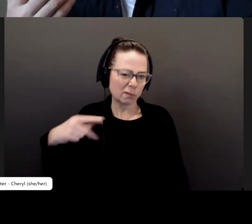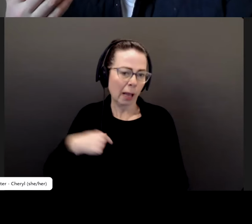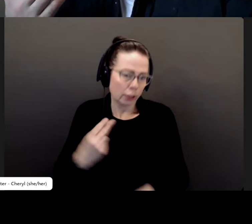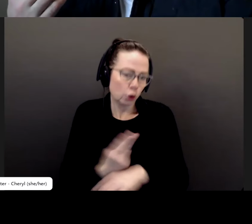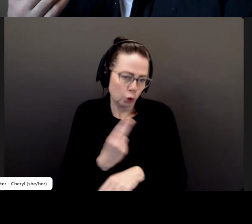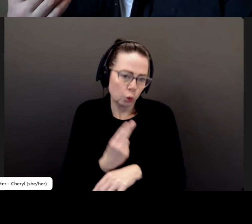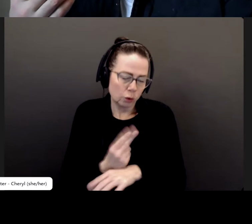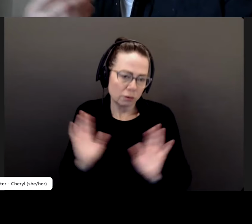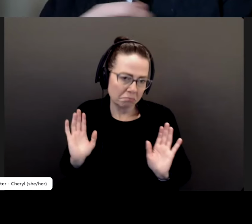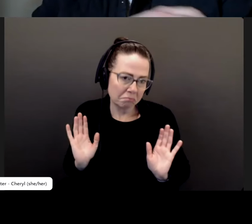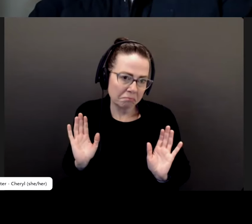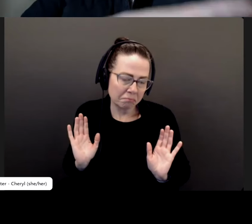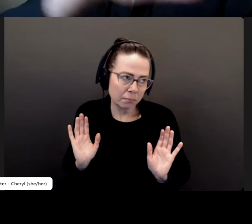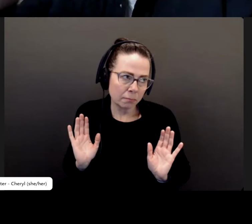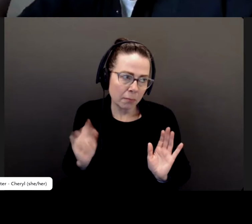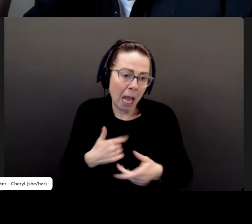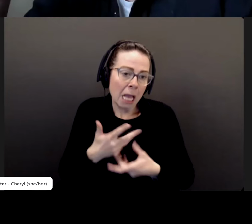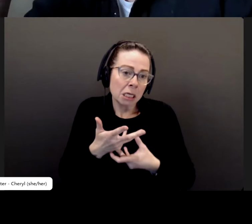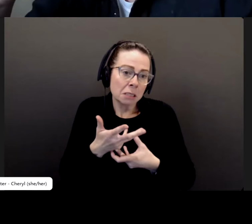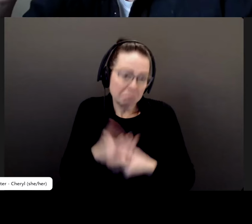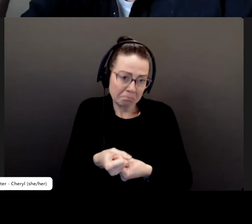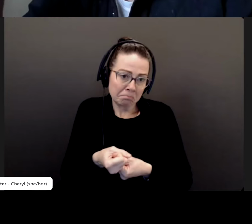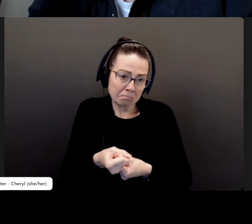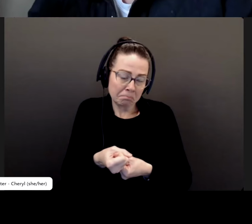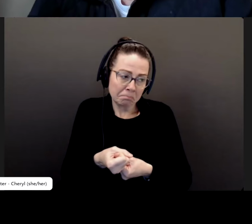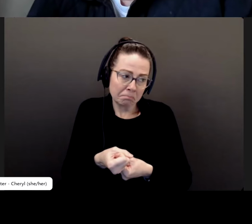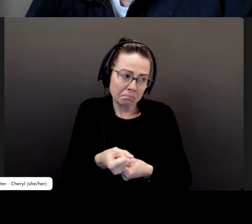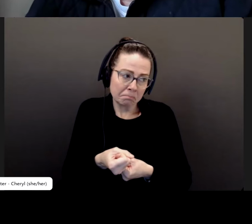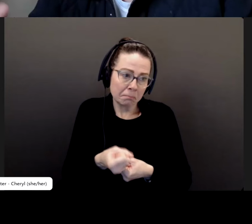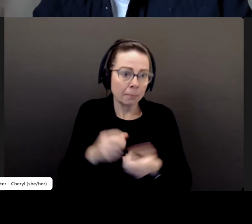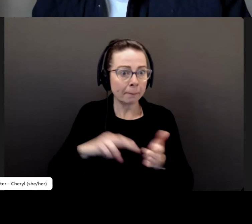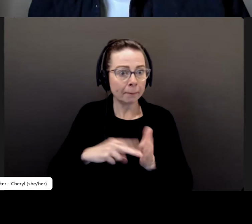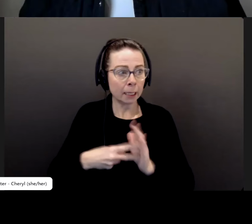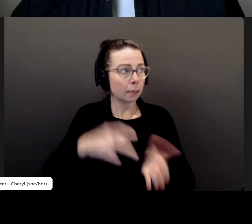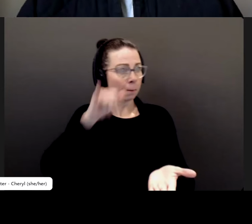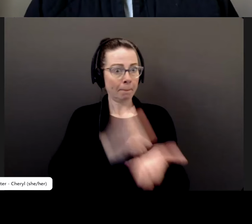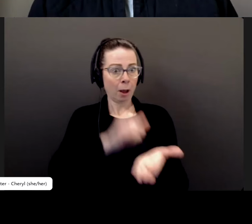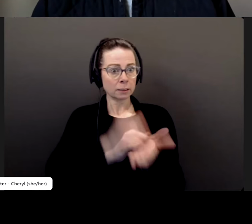manager is not, it's not out of the question.